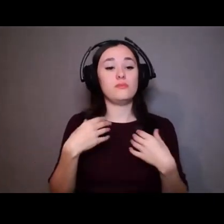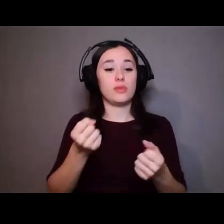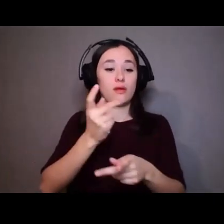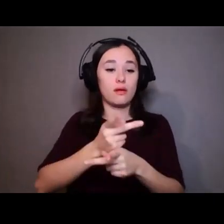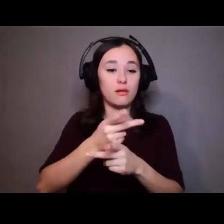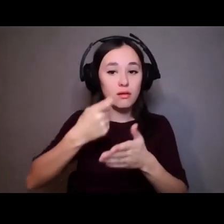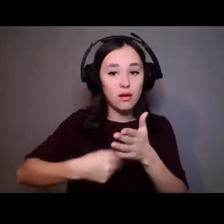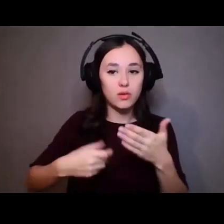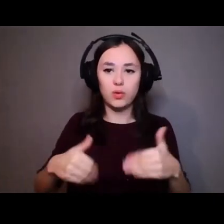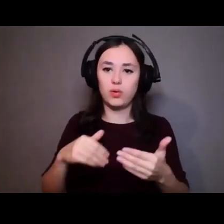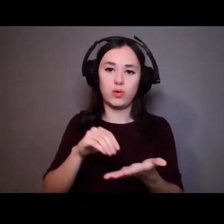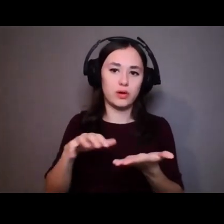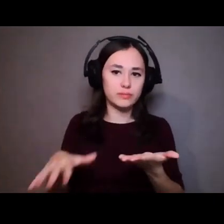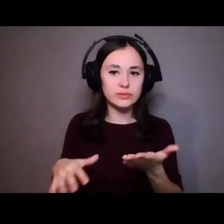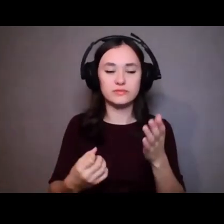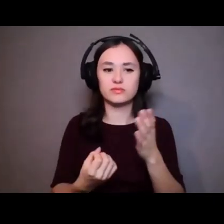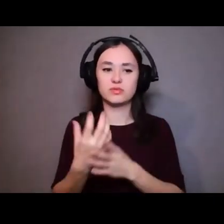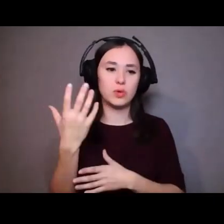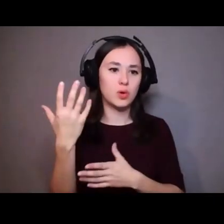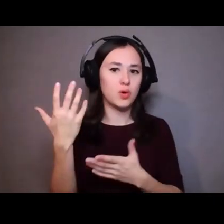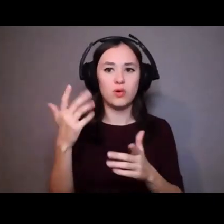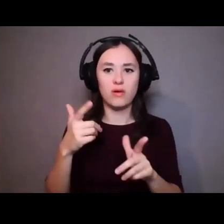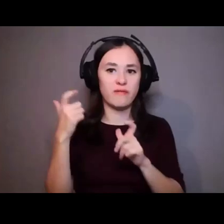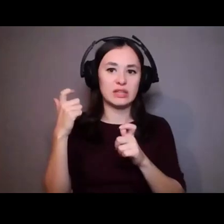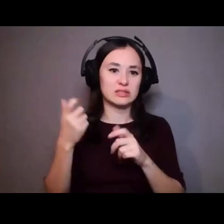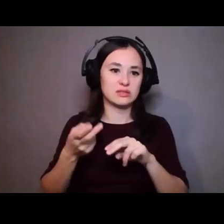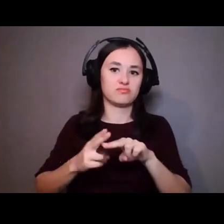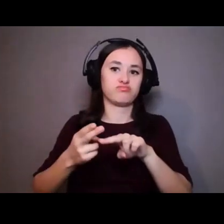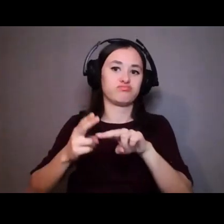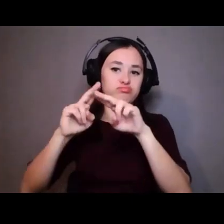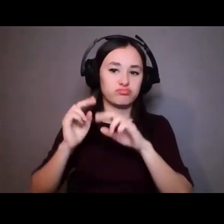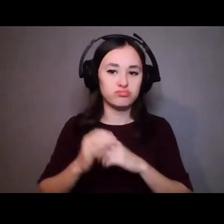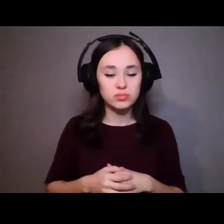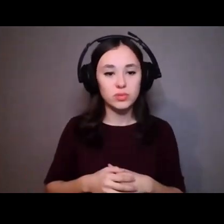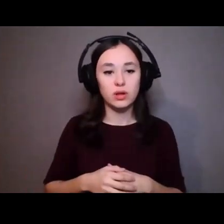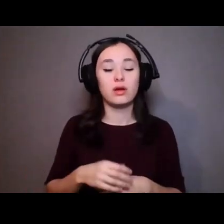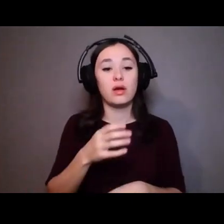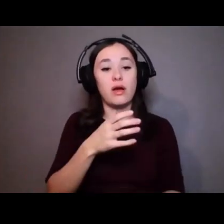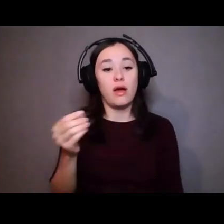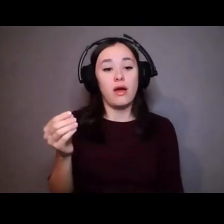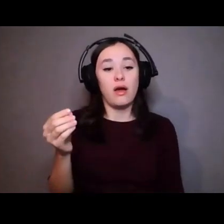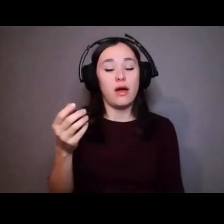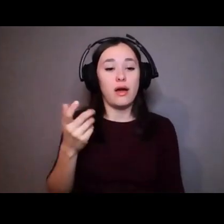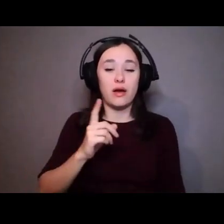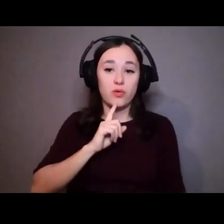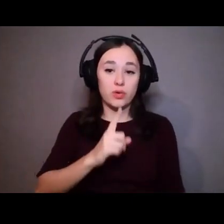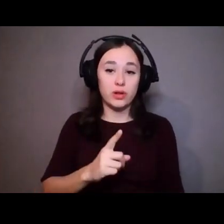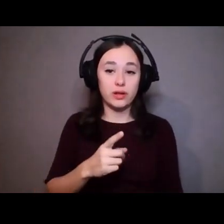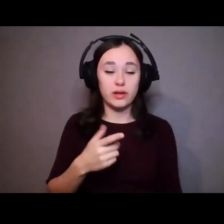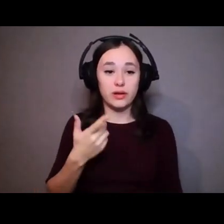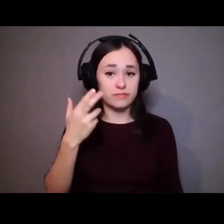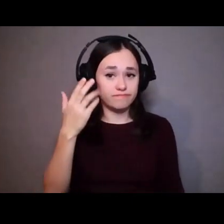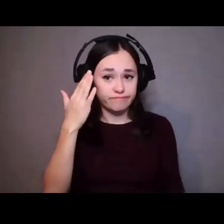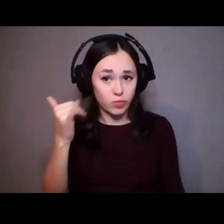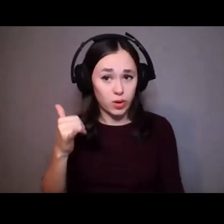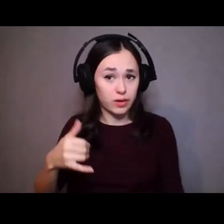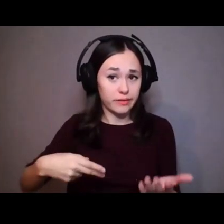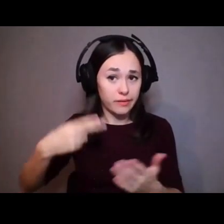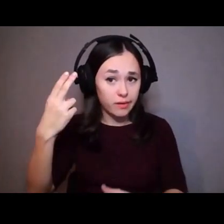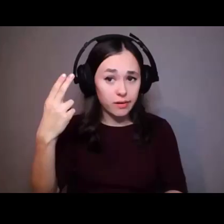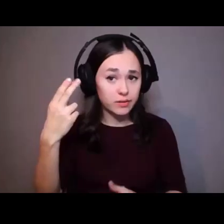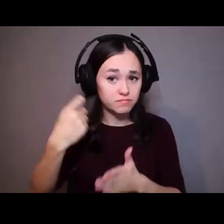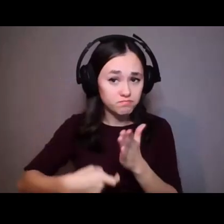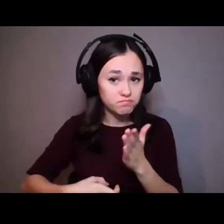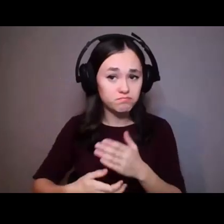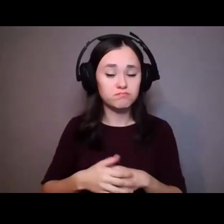growing faster than wages over time. And they're driven by a combination in the Medicaid context